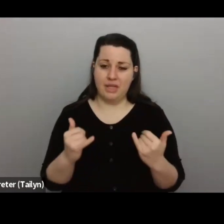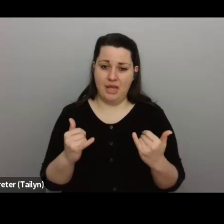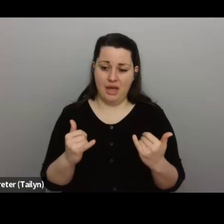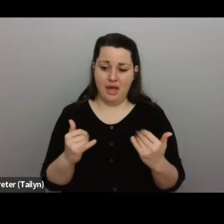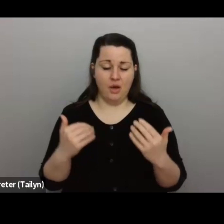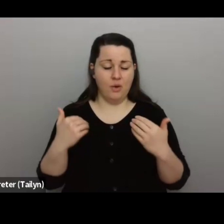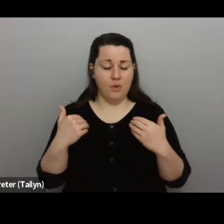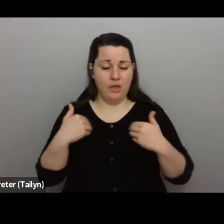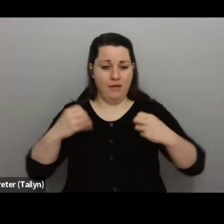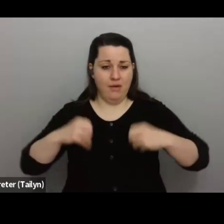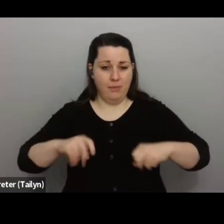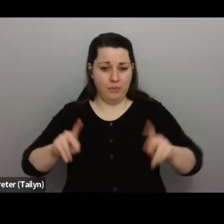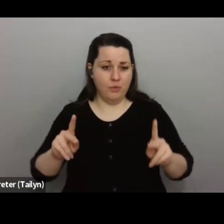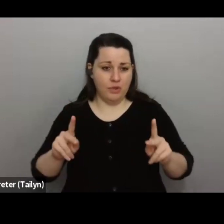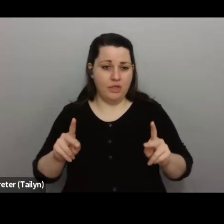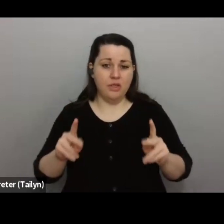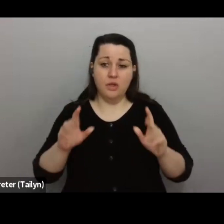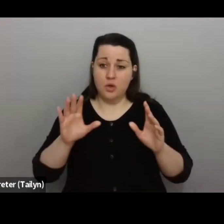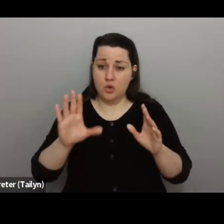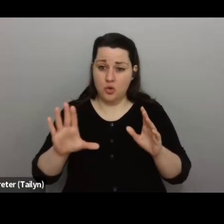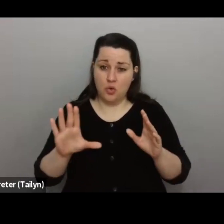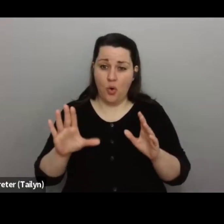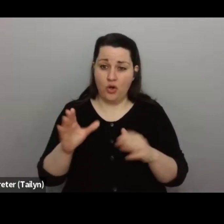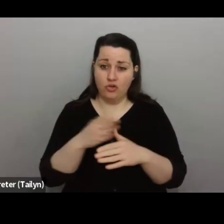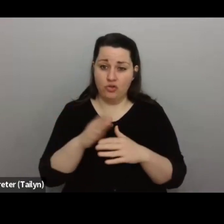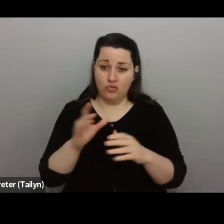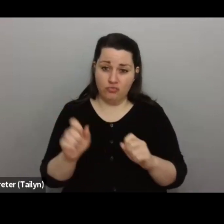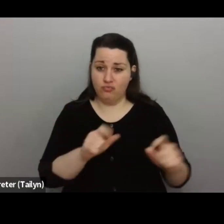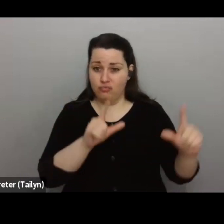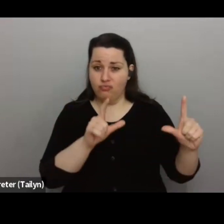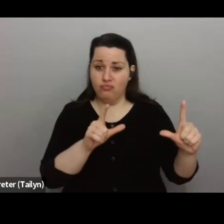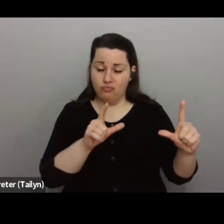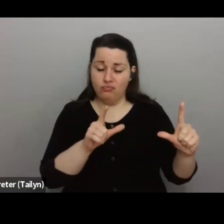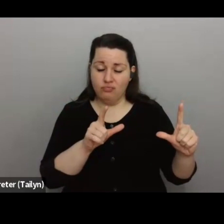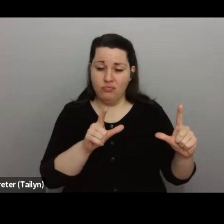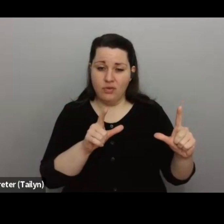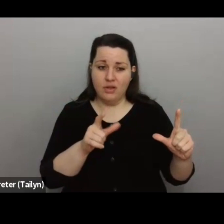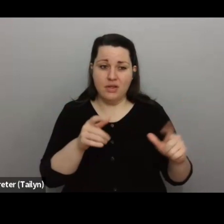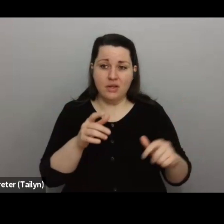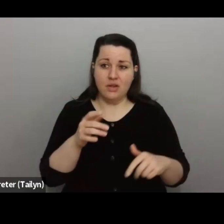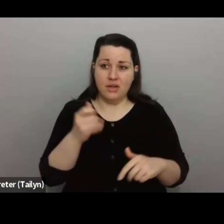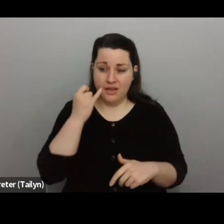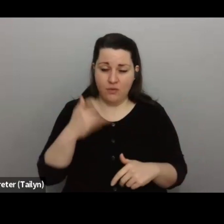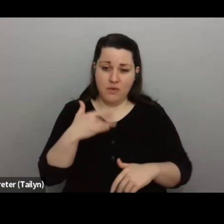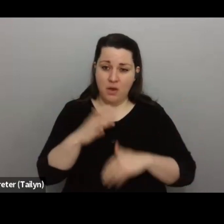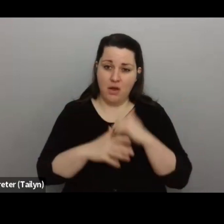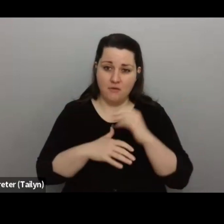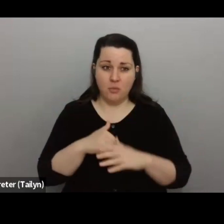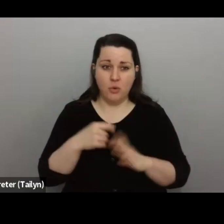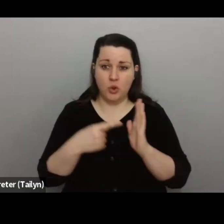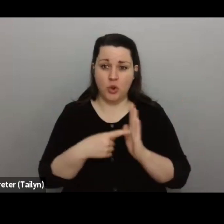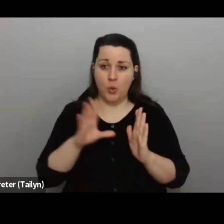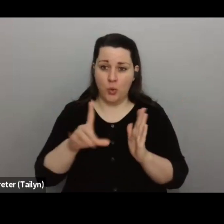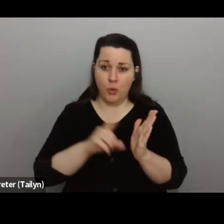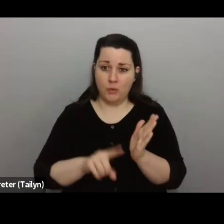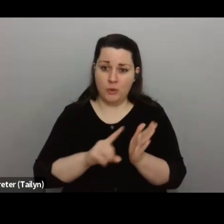to, you can share your screens if you're comfortable with showing what research you have